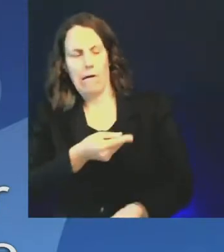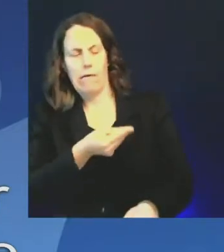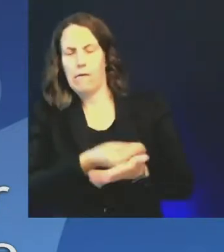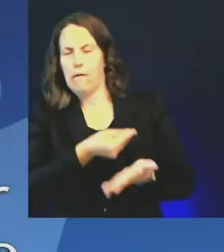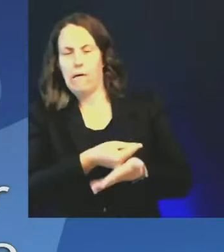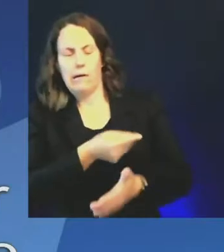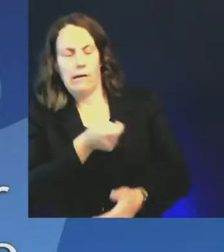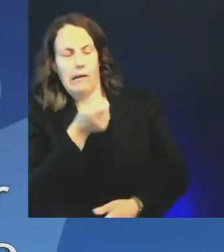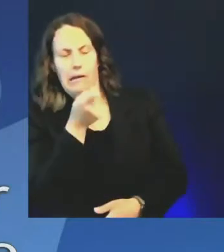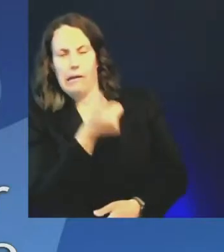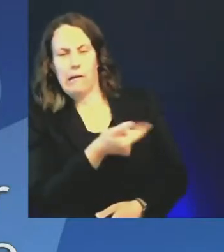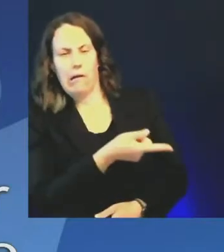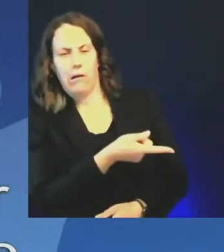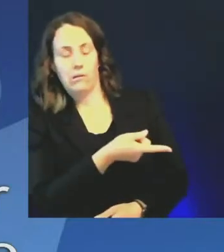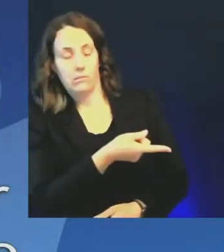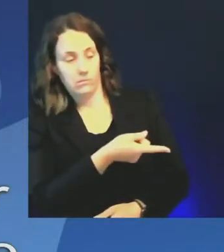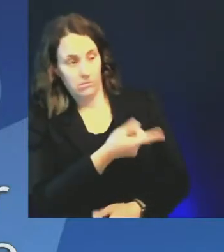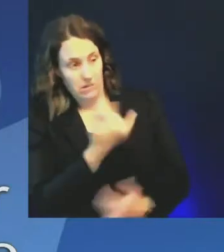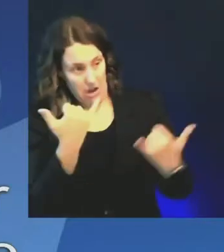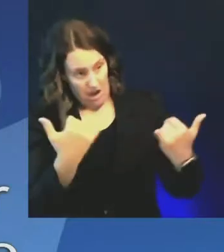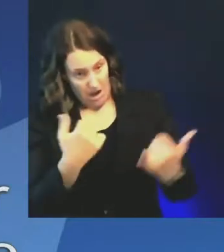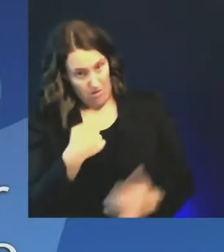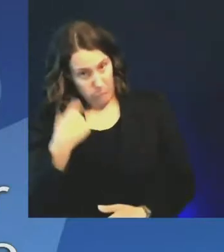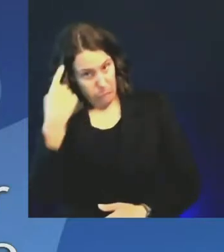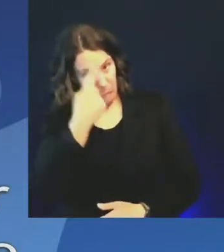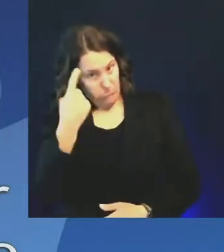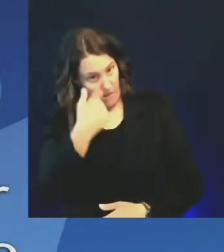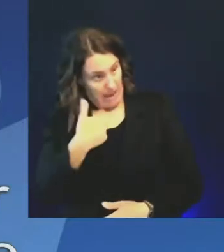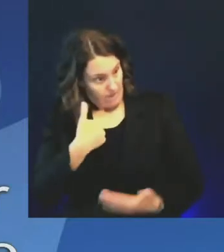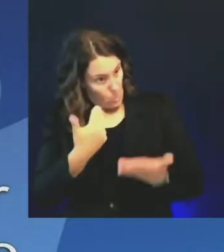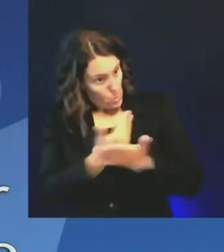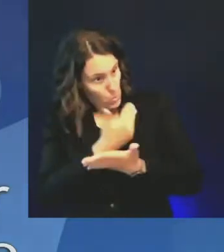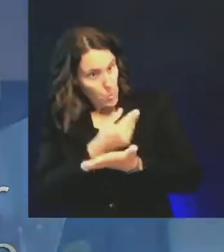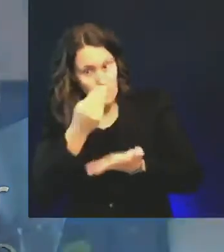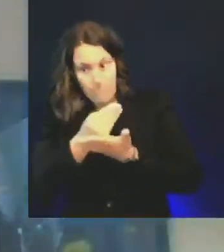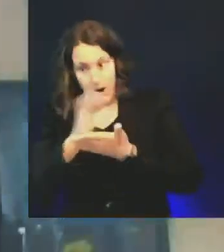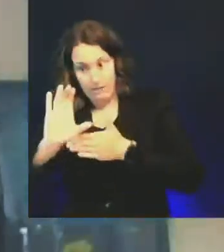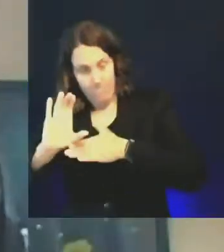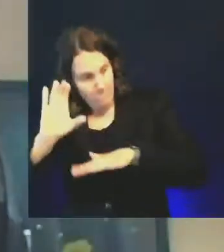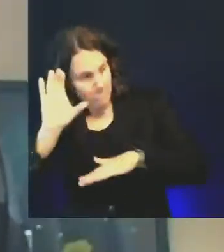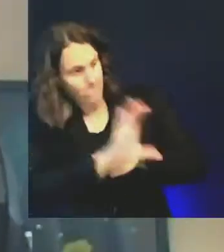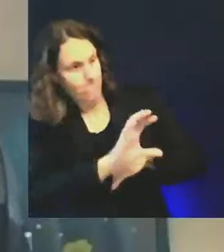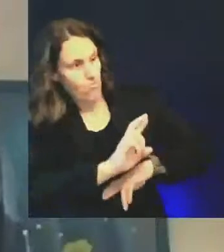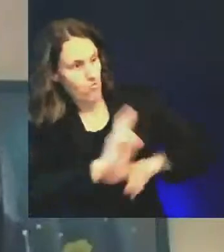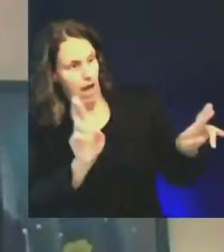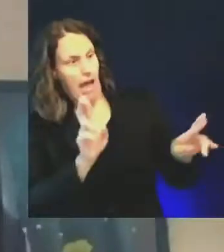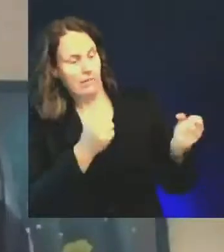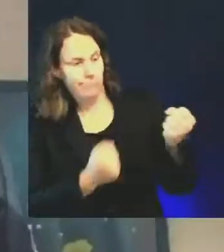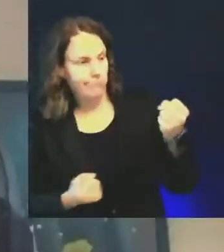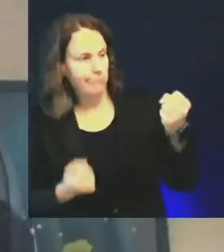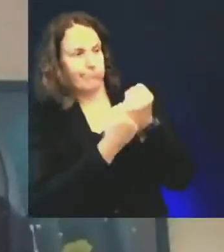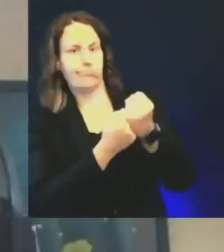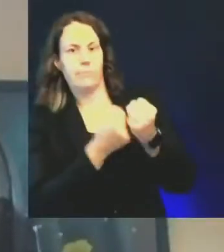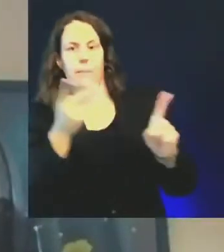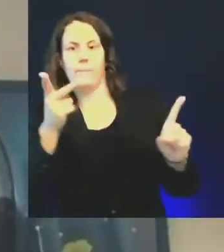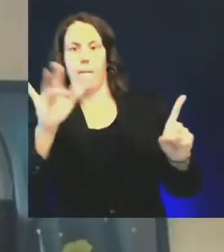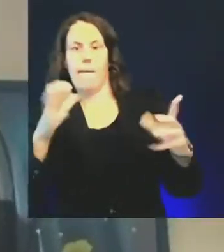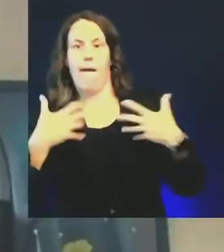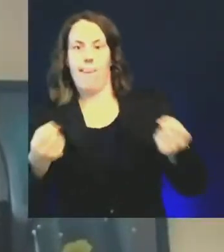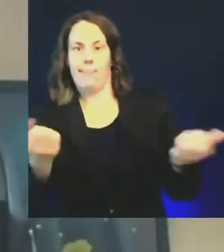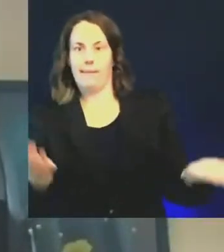Well, I don't think there's significant investment in public health. There were not